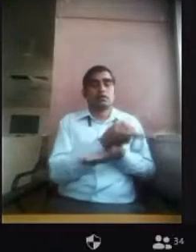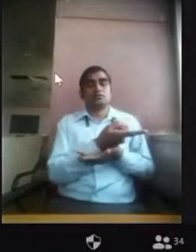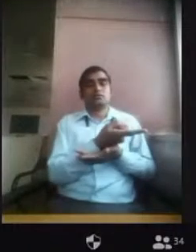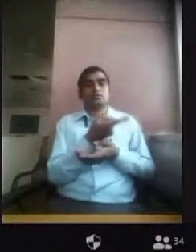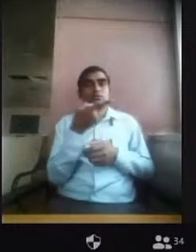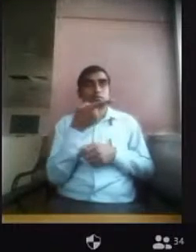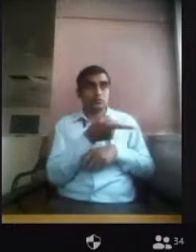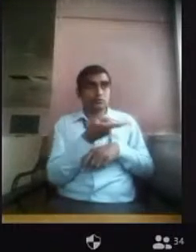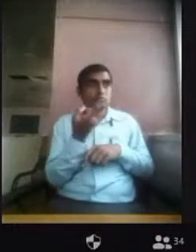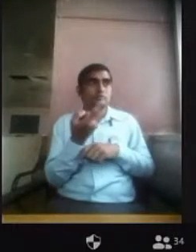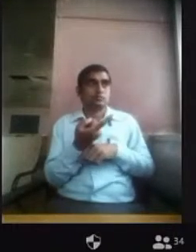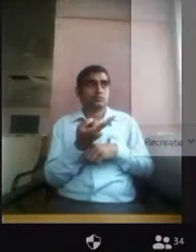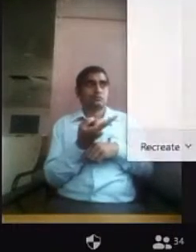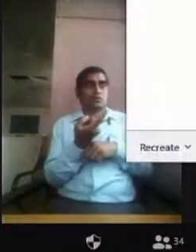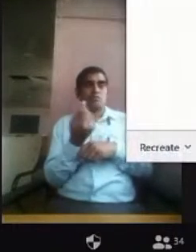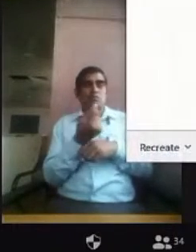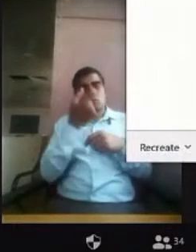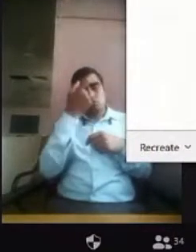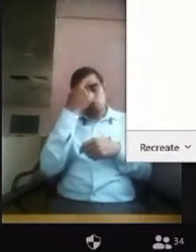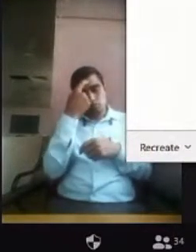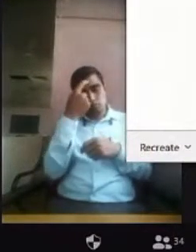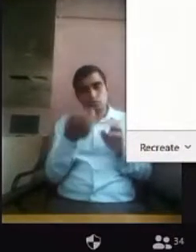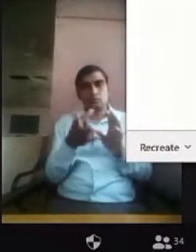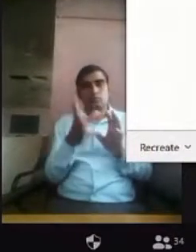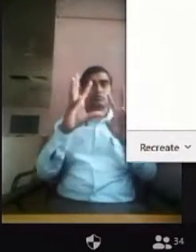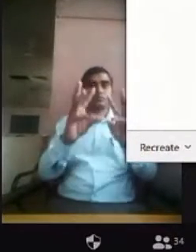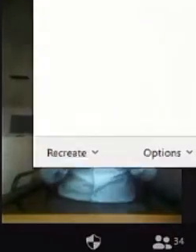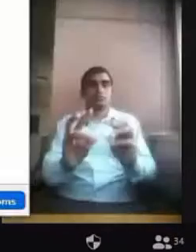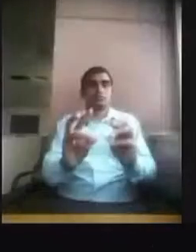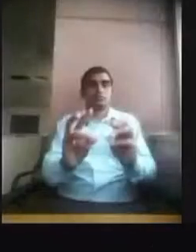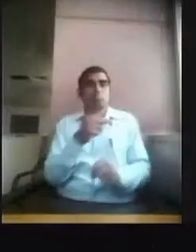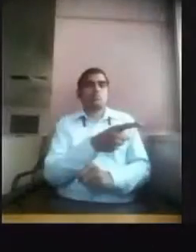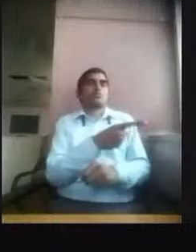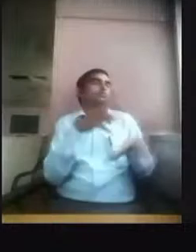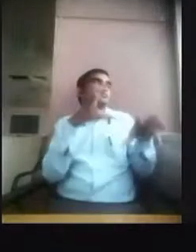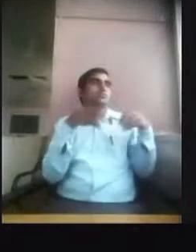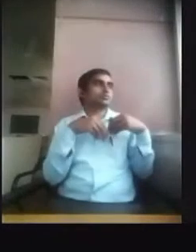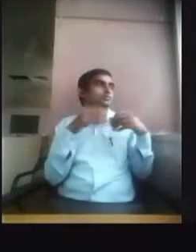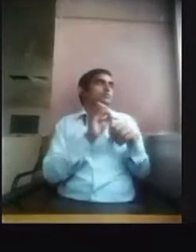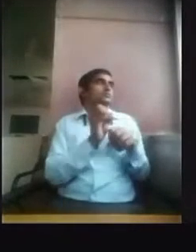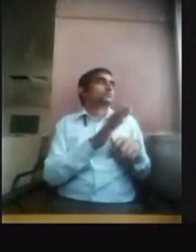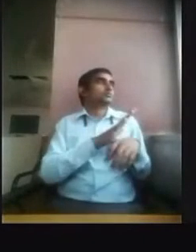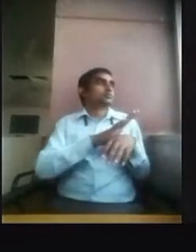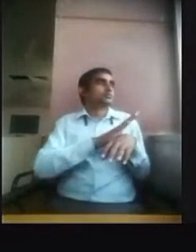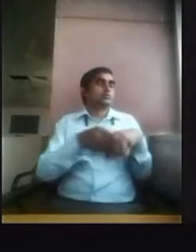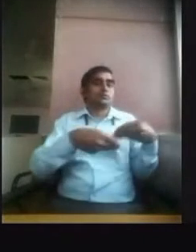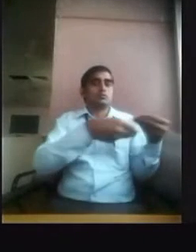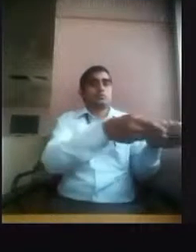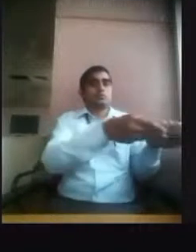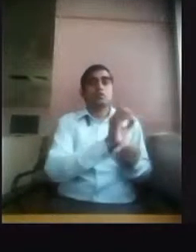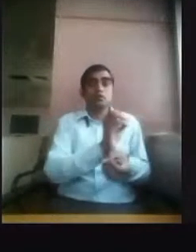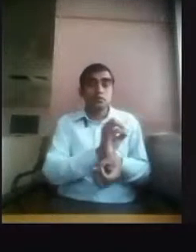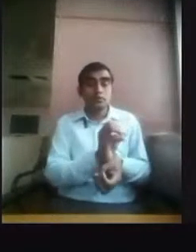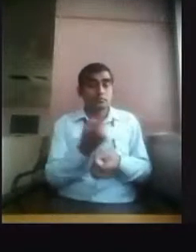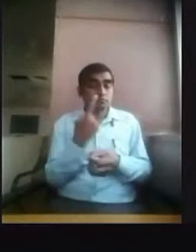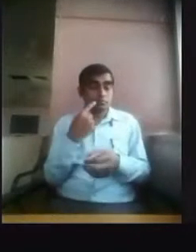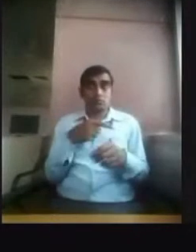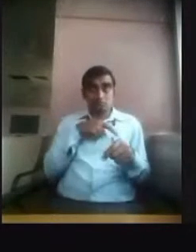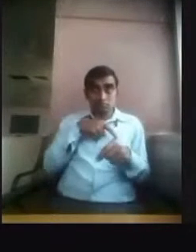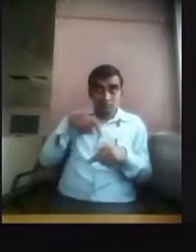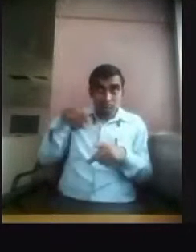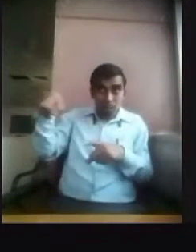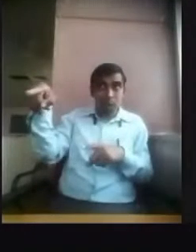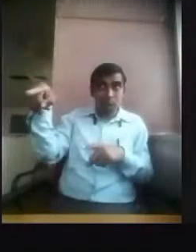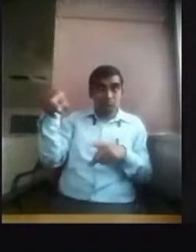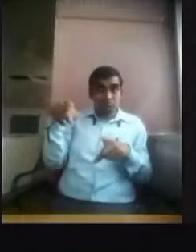her, then her own problems can also be dealt with, but the same are not being dealt with.